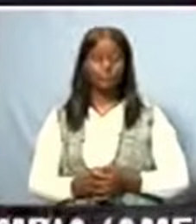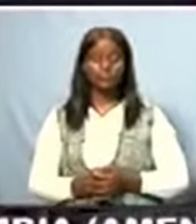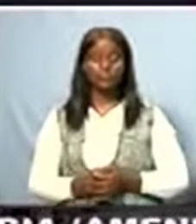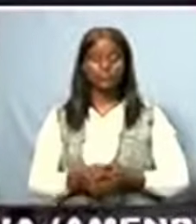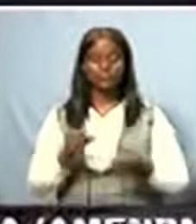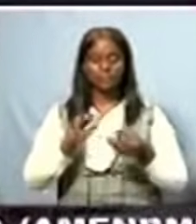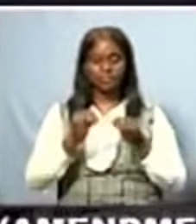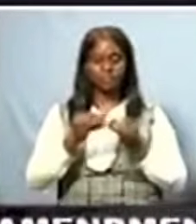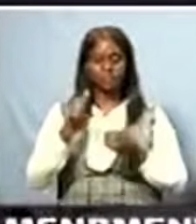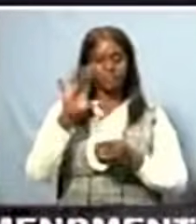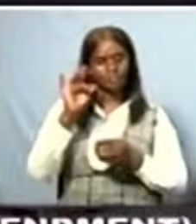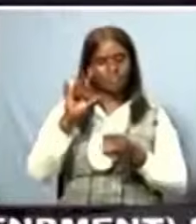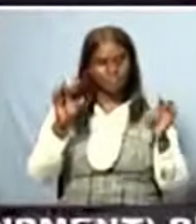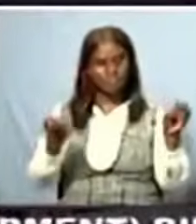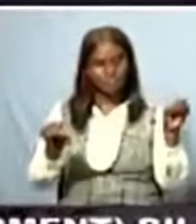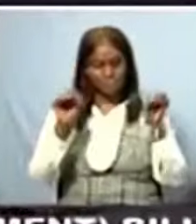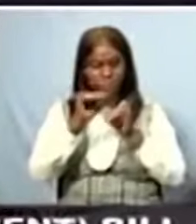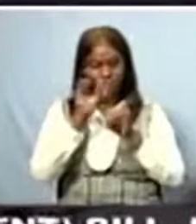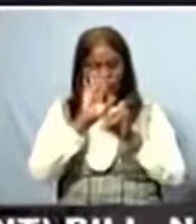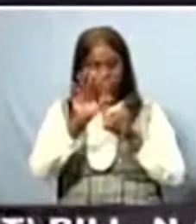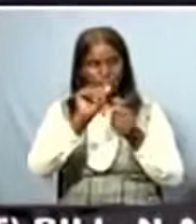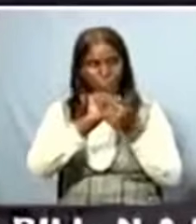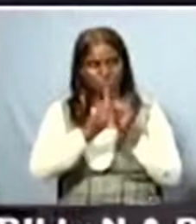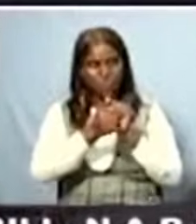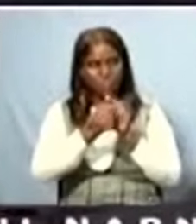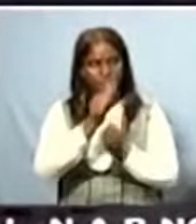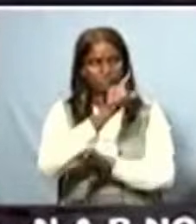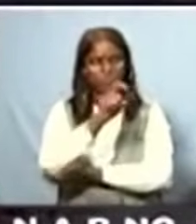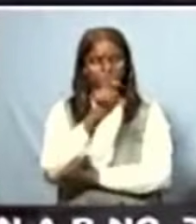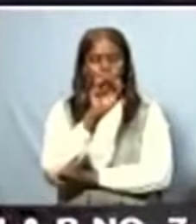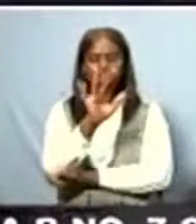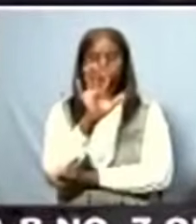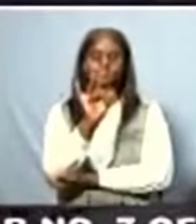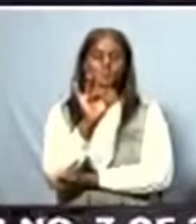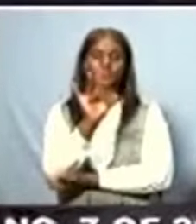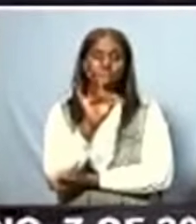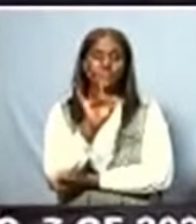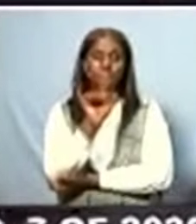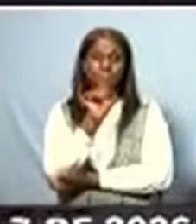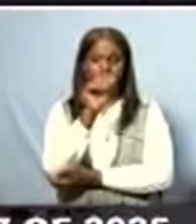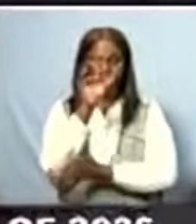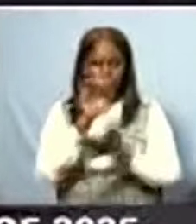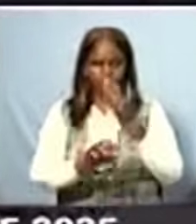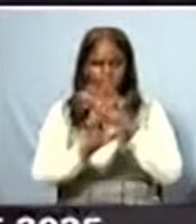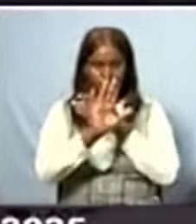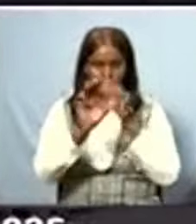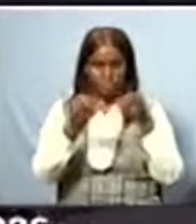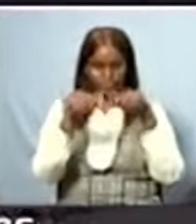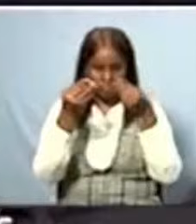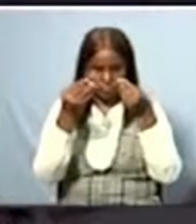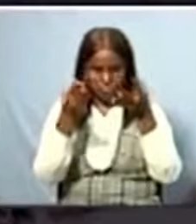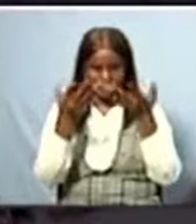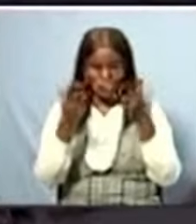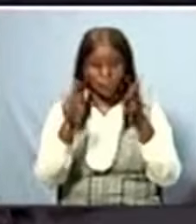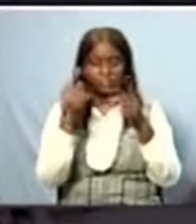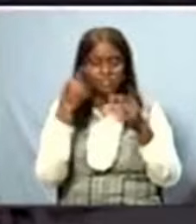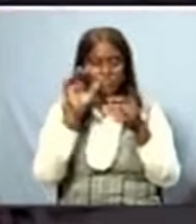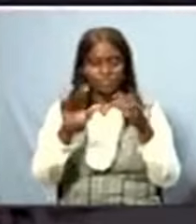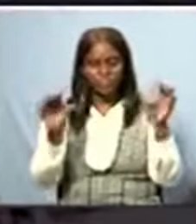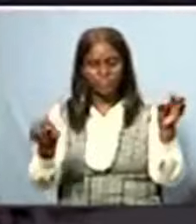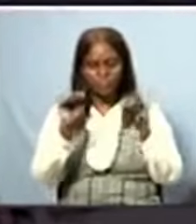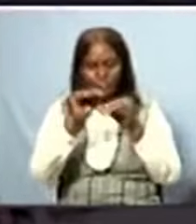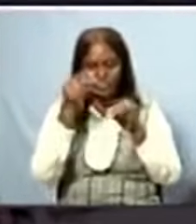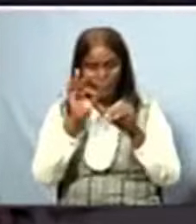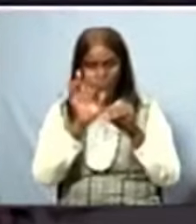Clause 18, repeal and replacement of Article 158. The clause provides for the repeal